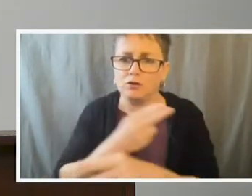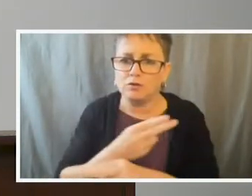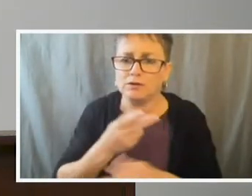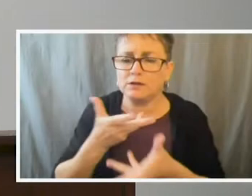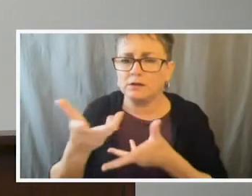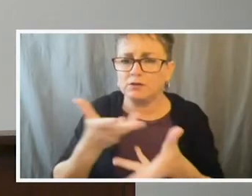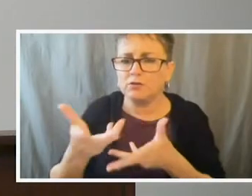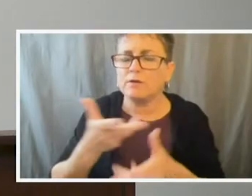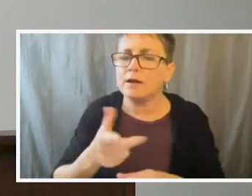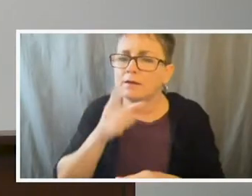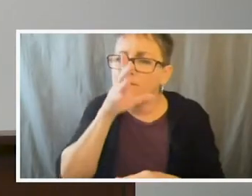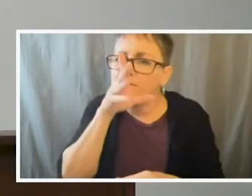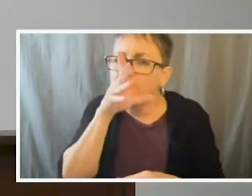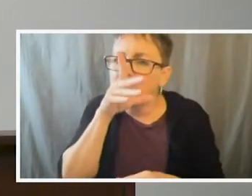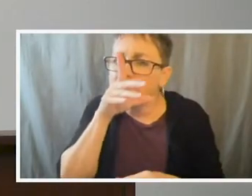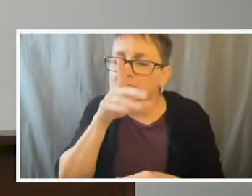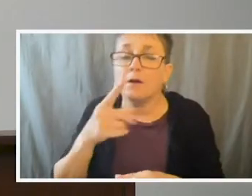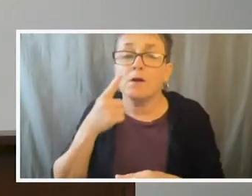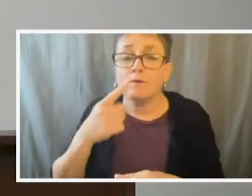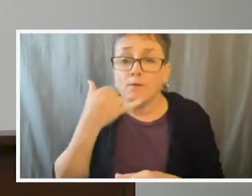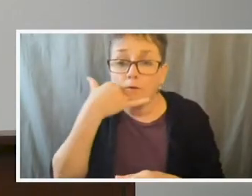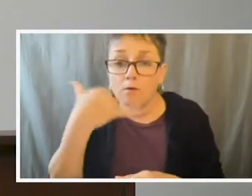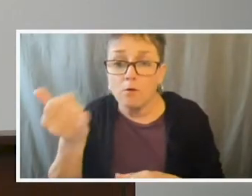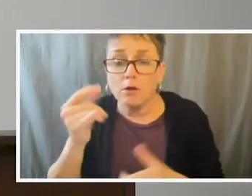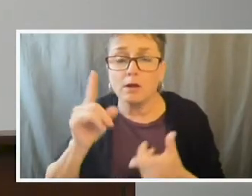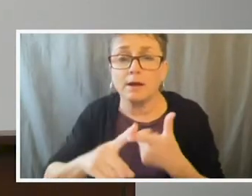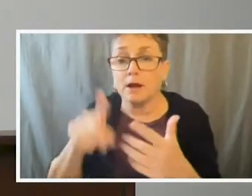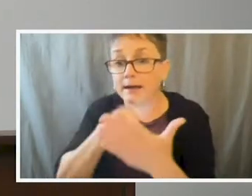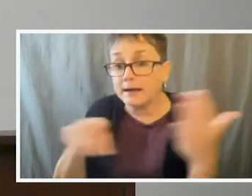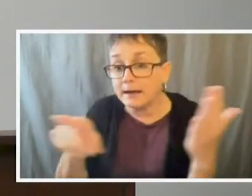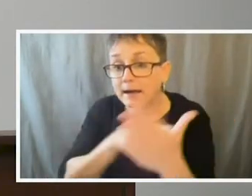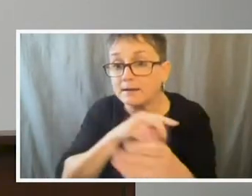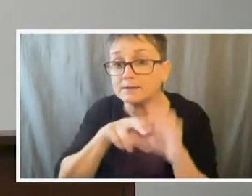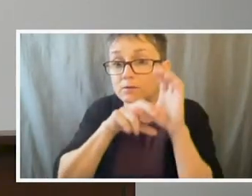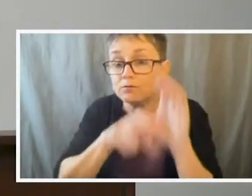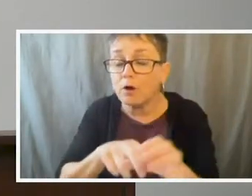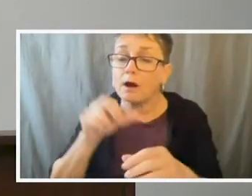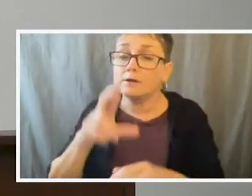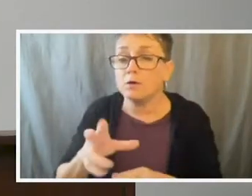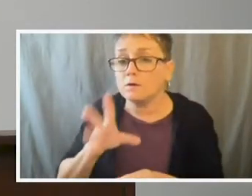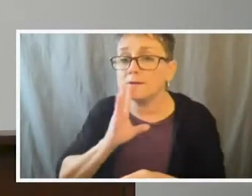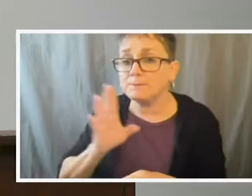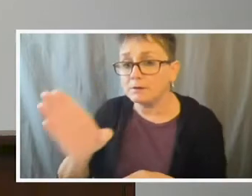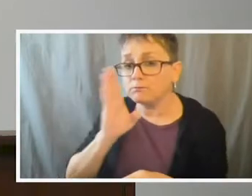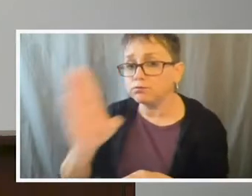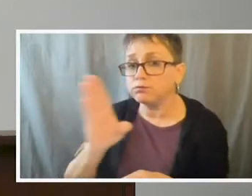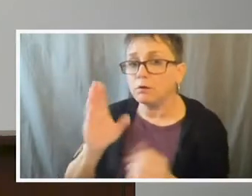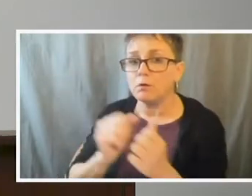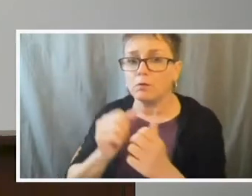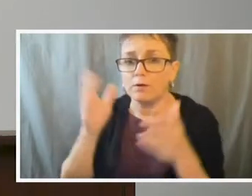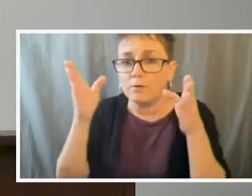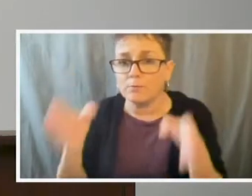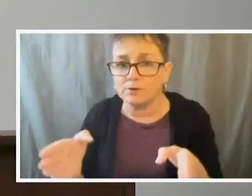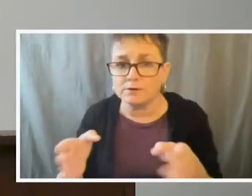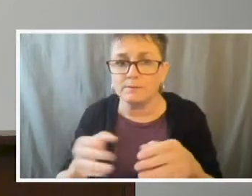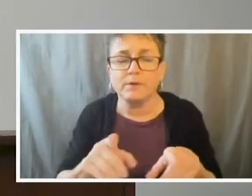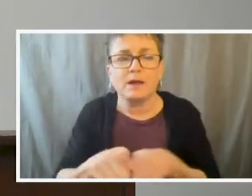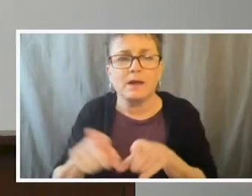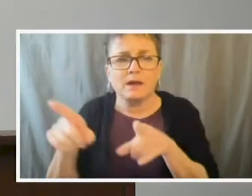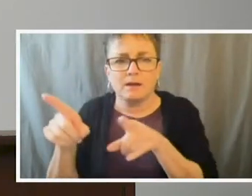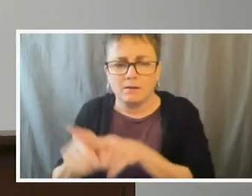the phone to confirm or cancel rides or speak with a live agent. We even offer a reminder call and imminent arrival